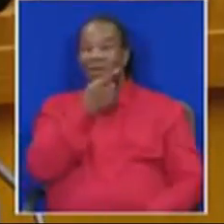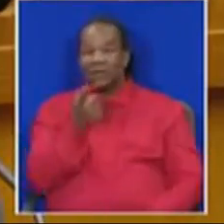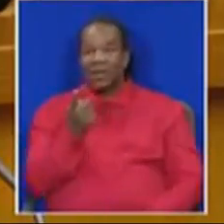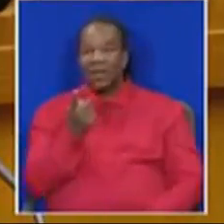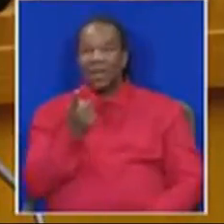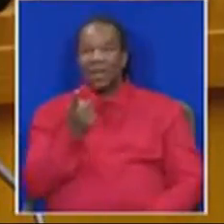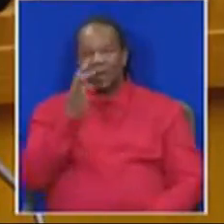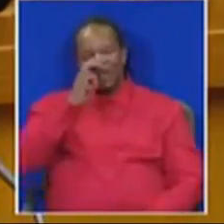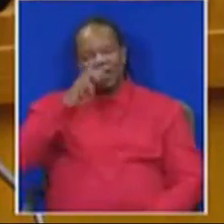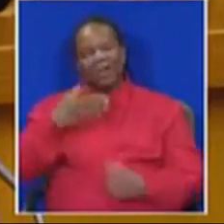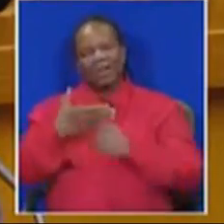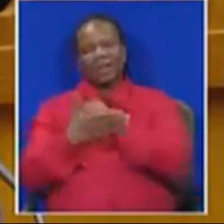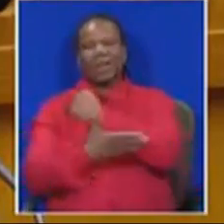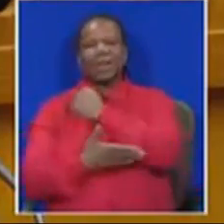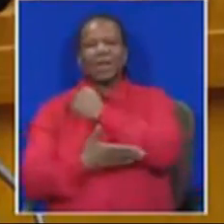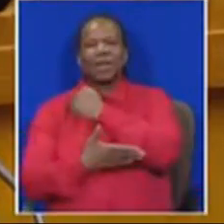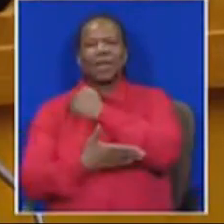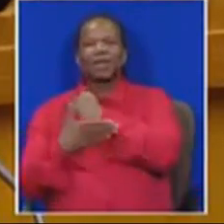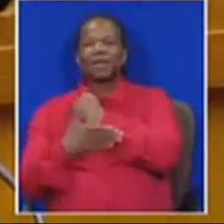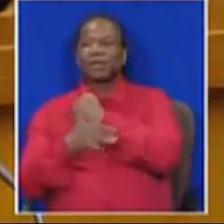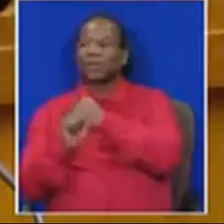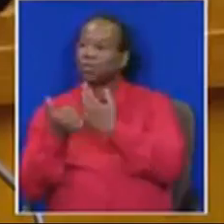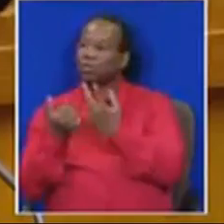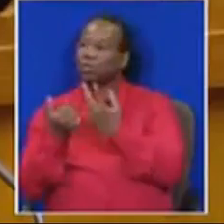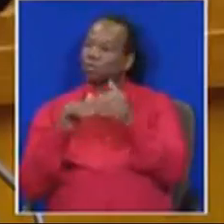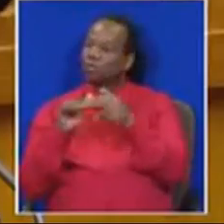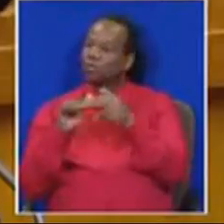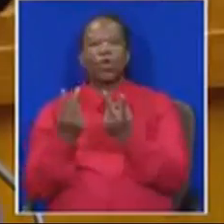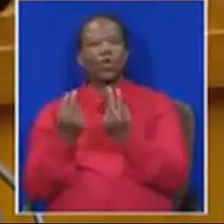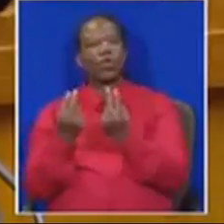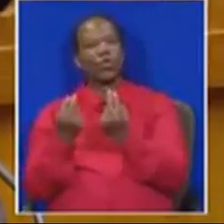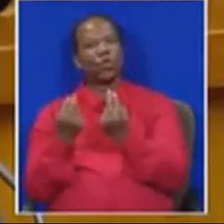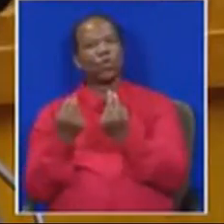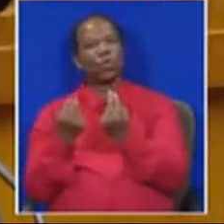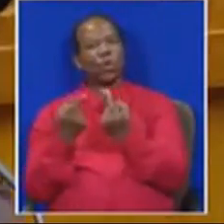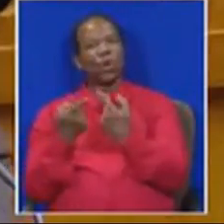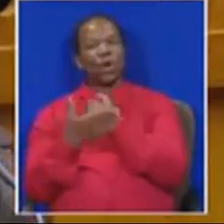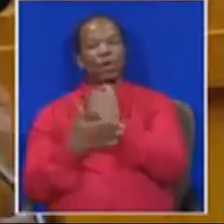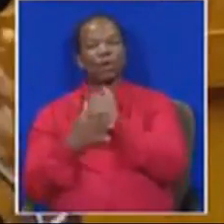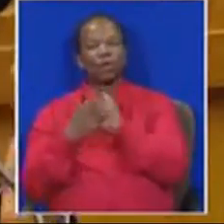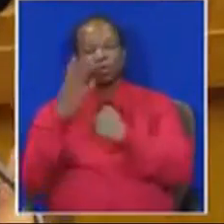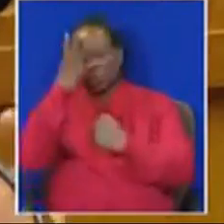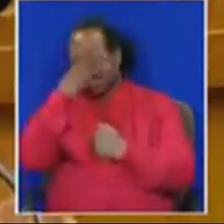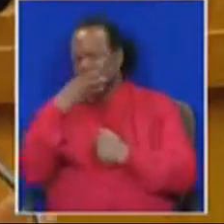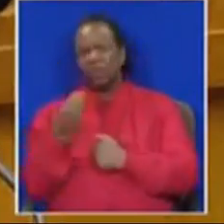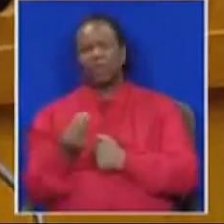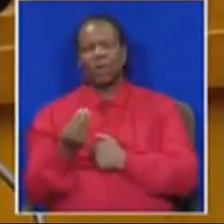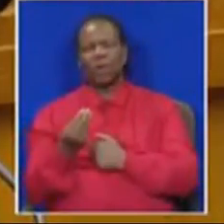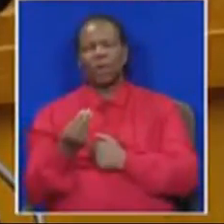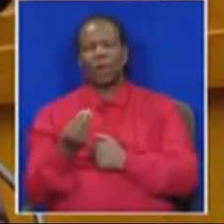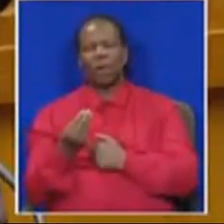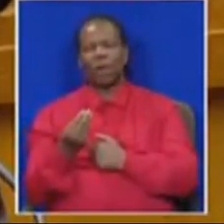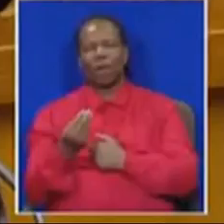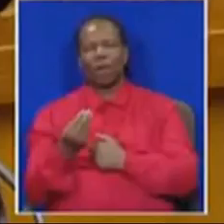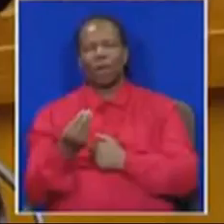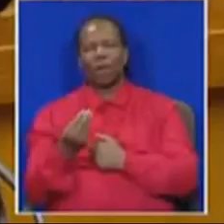shango ḽiswa, ḽi tshi vha shango ḽavhuḓi, ḽi tshi vha shango ḽine ḽa ḓo ḓisela vhathu vhoṱhe vha